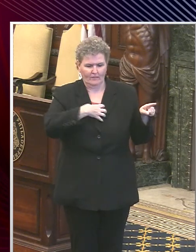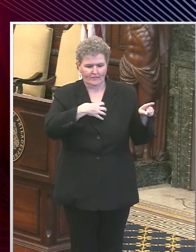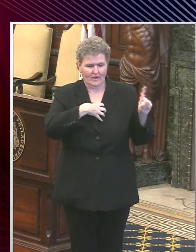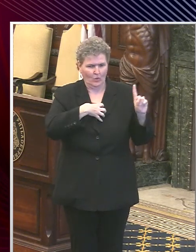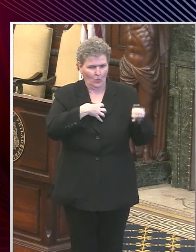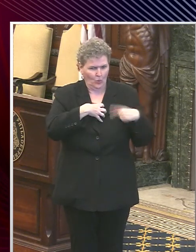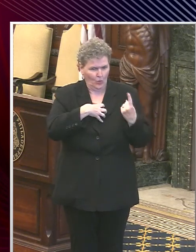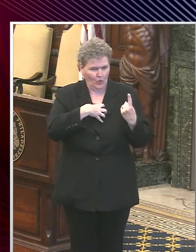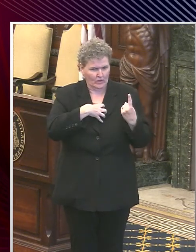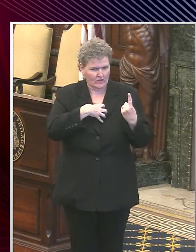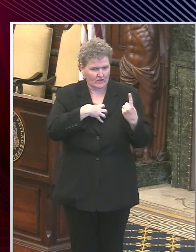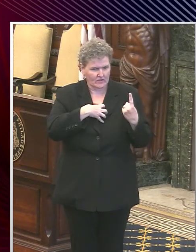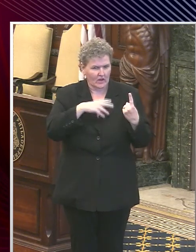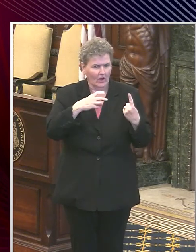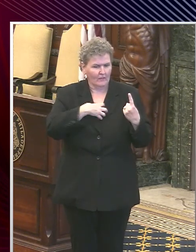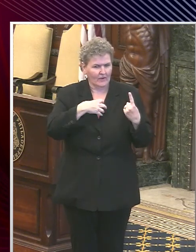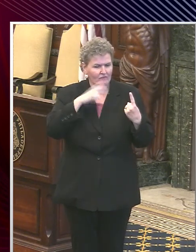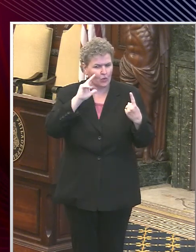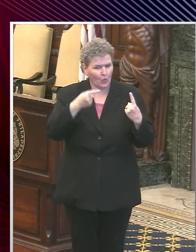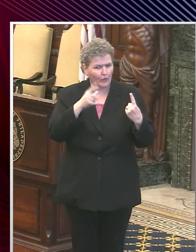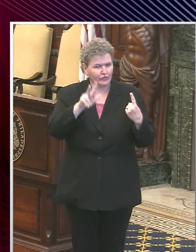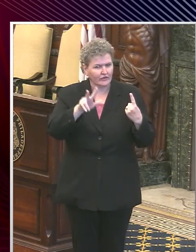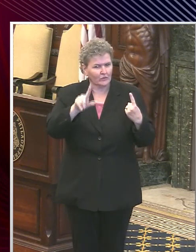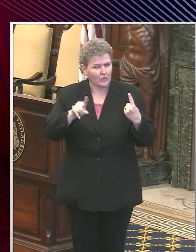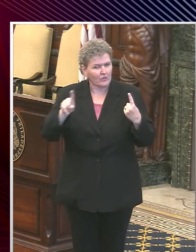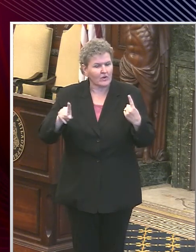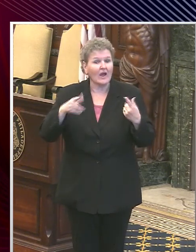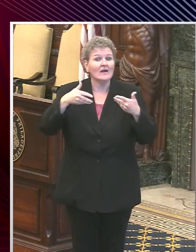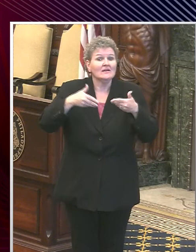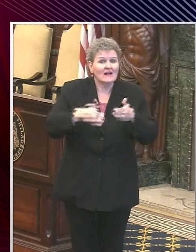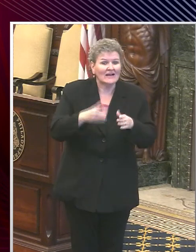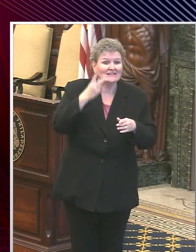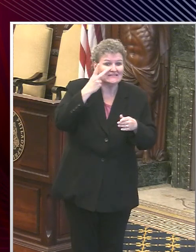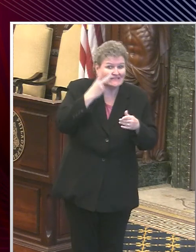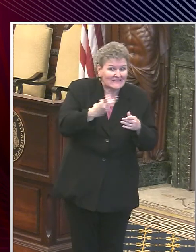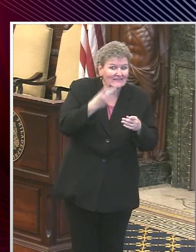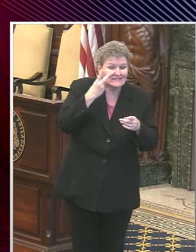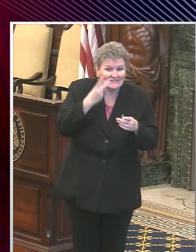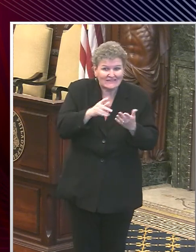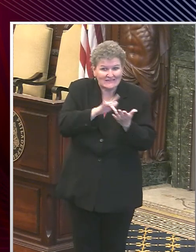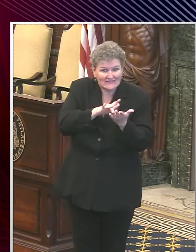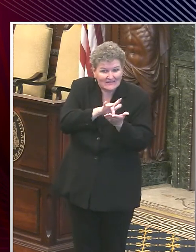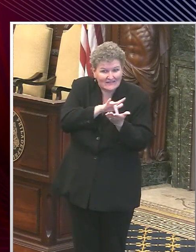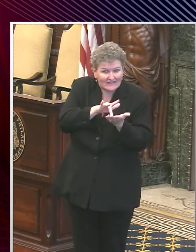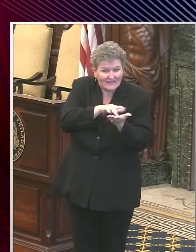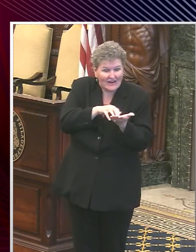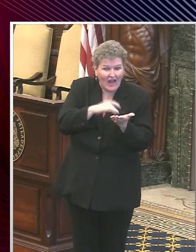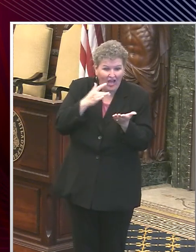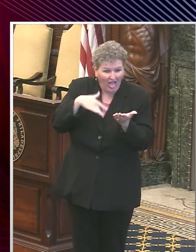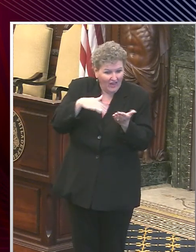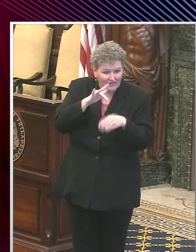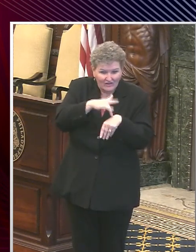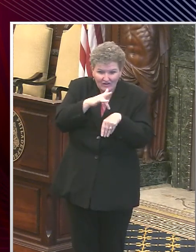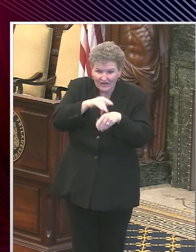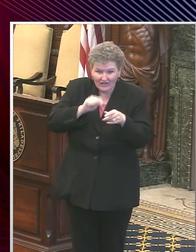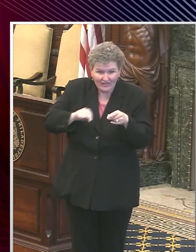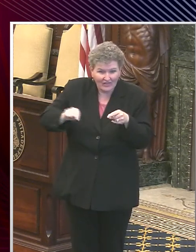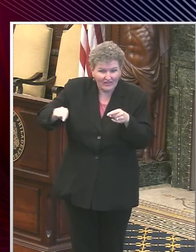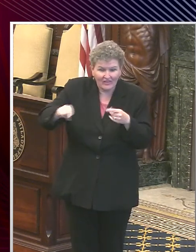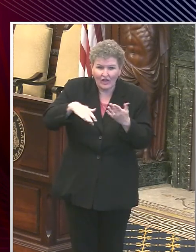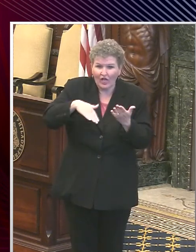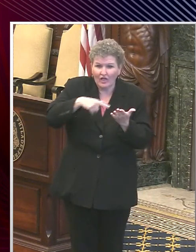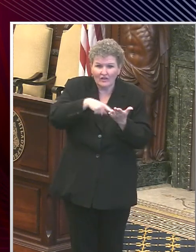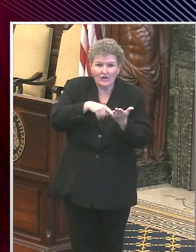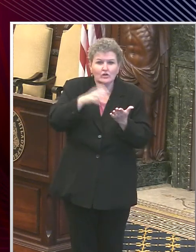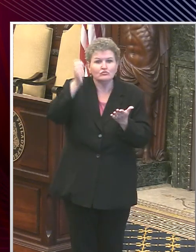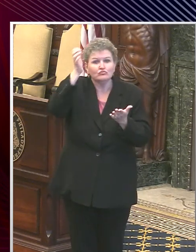report any complaints, but the system allows them to actually see if a street has been visited or serviced, and if their trash hasn't been collected,